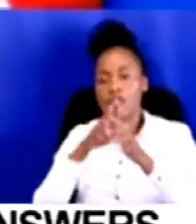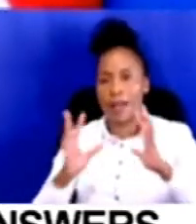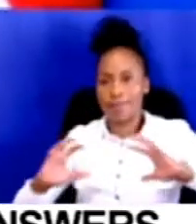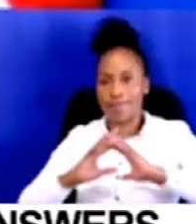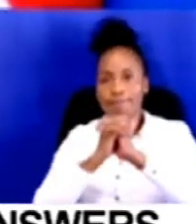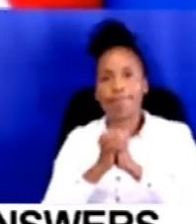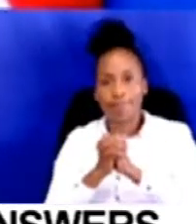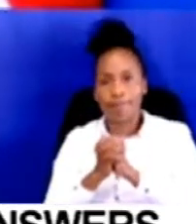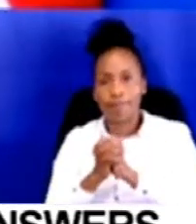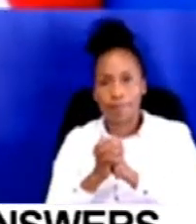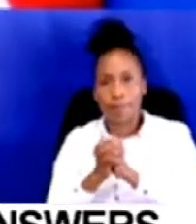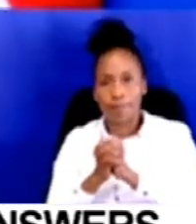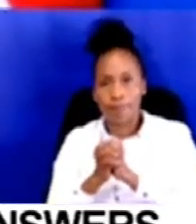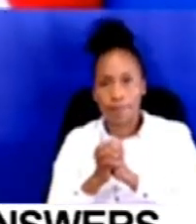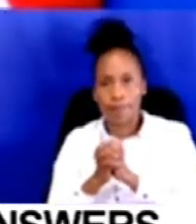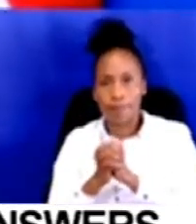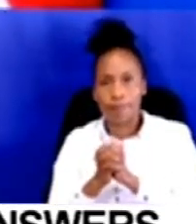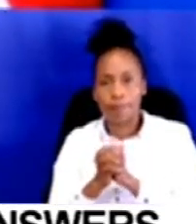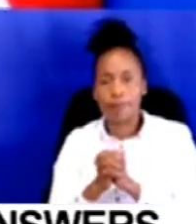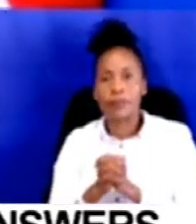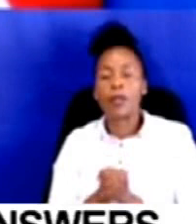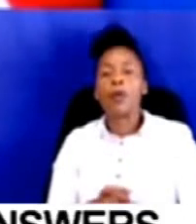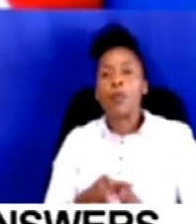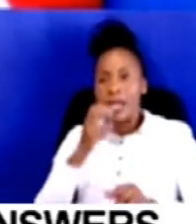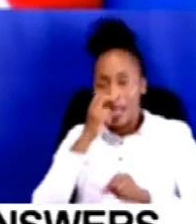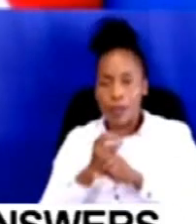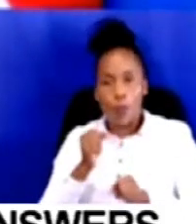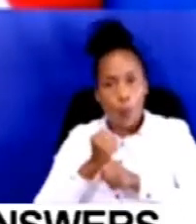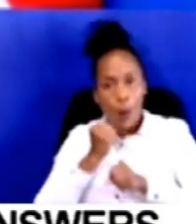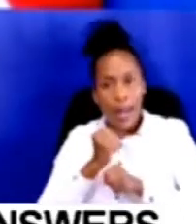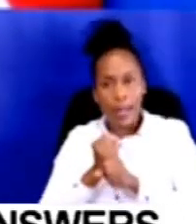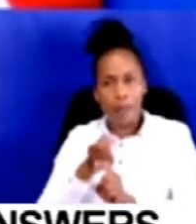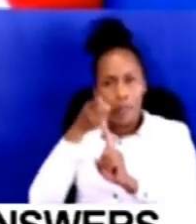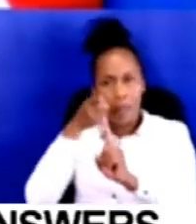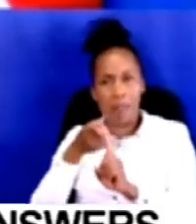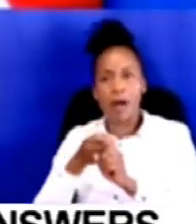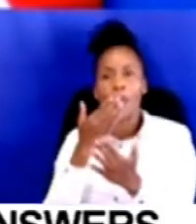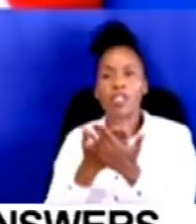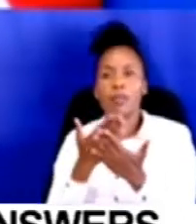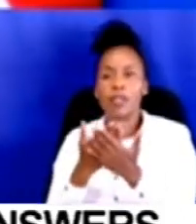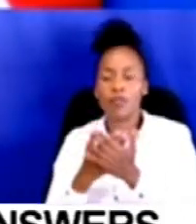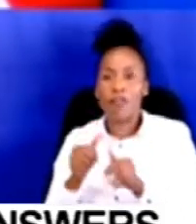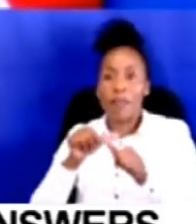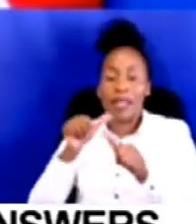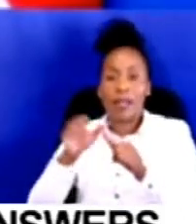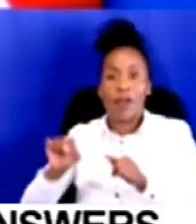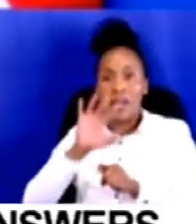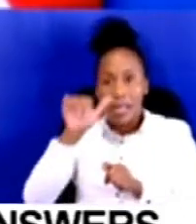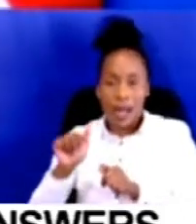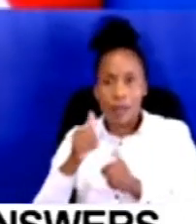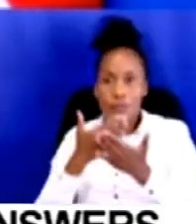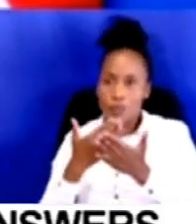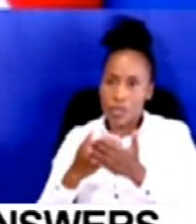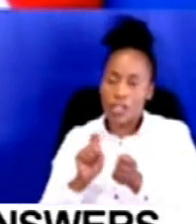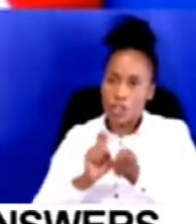Public sentiments to the possibility of a better South Africa should be constantly kept alive through